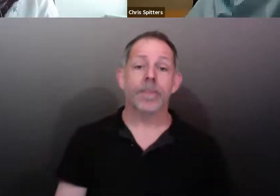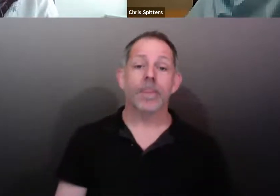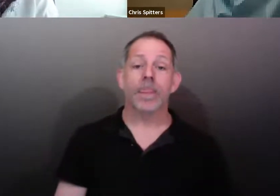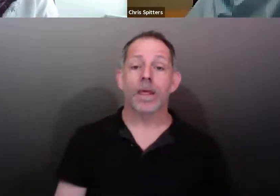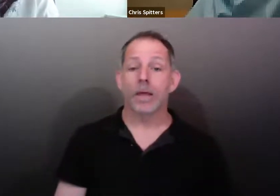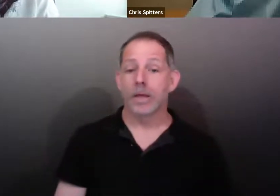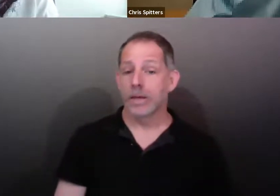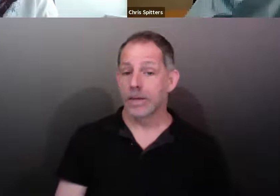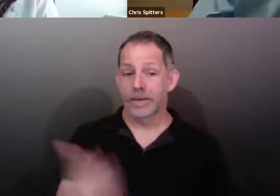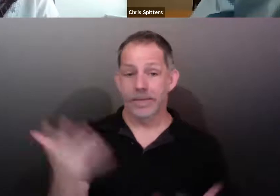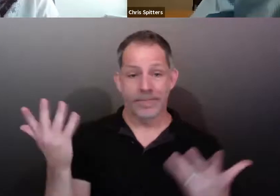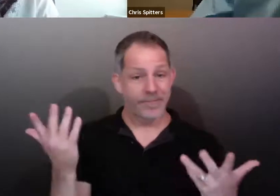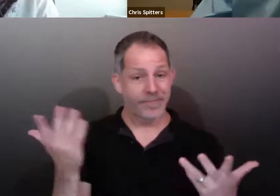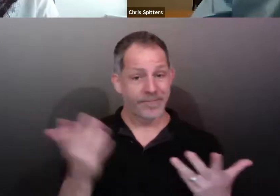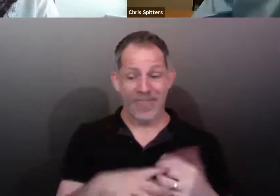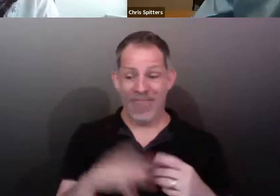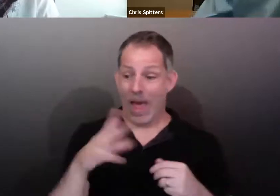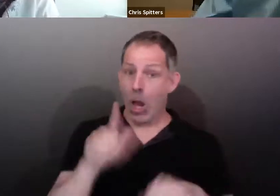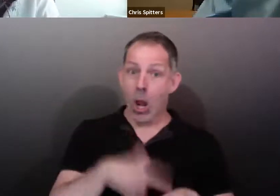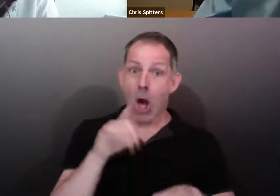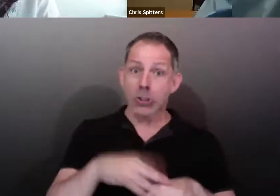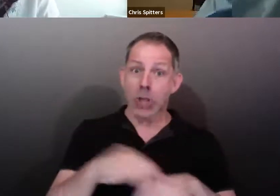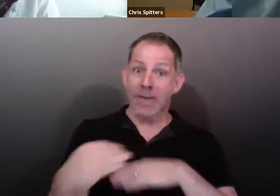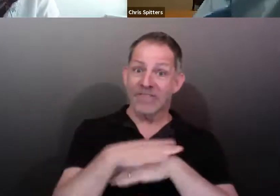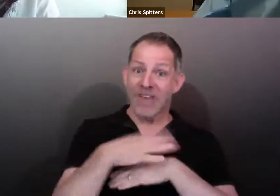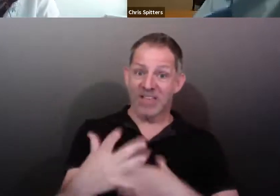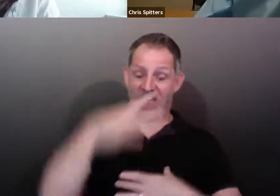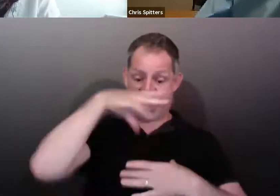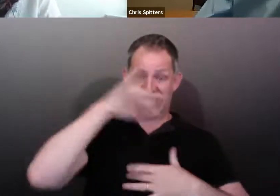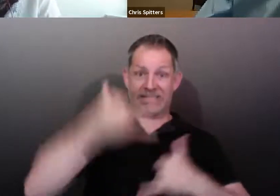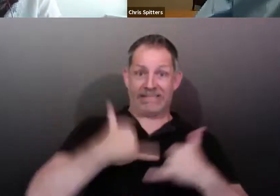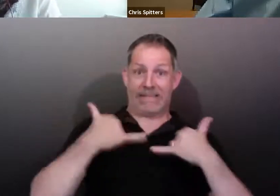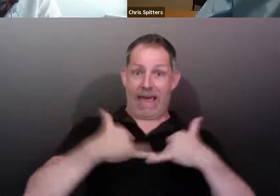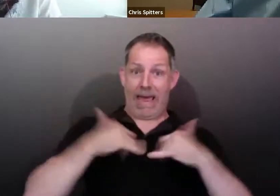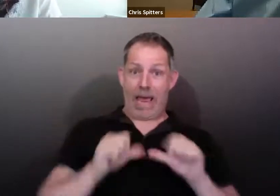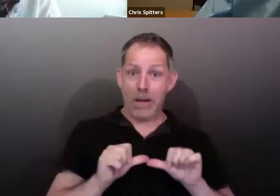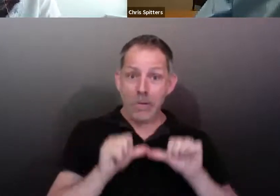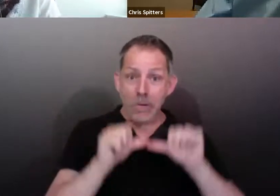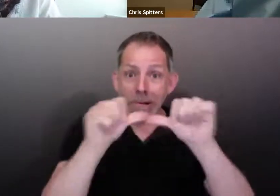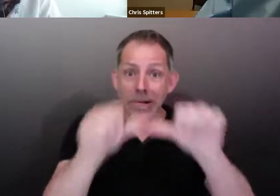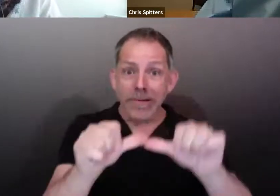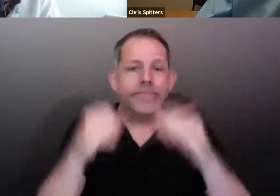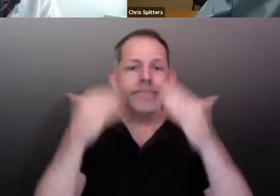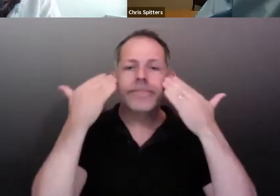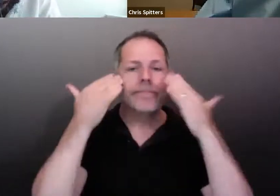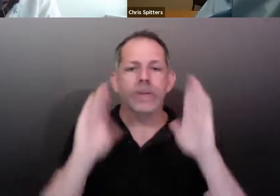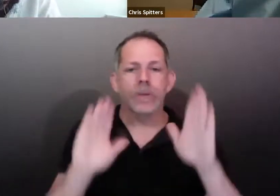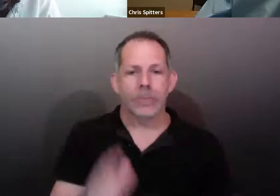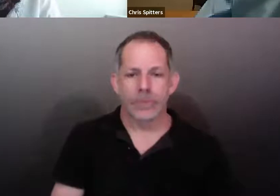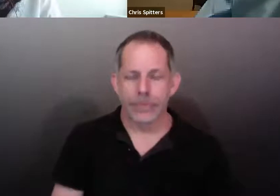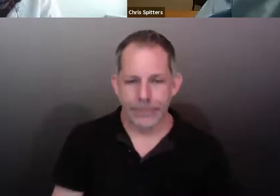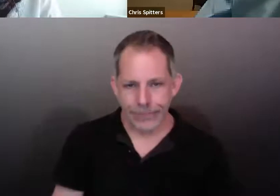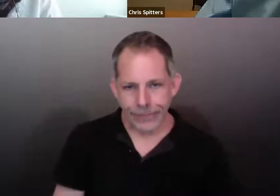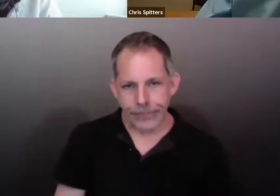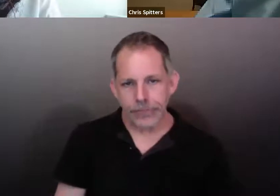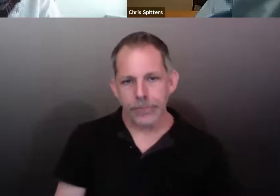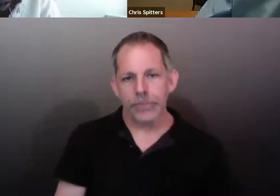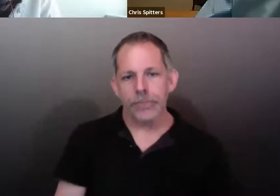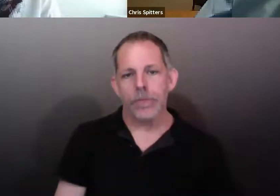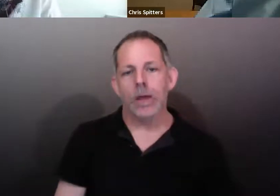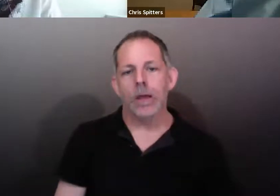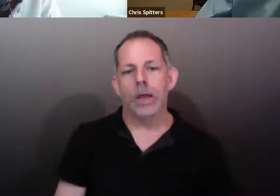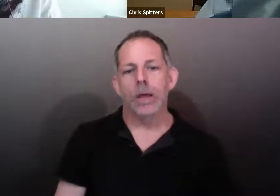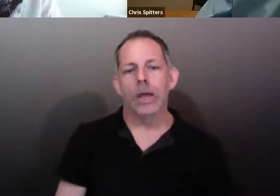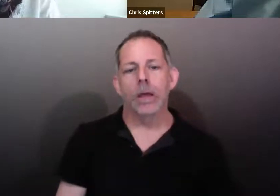So that's my story. I mean, I feel really grateful that through all this, my family never got ill. And so if